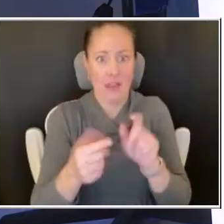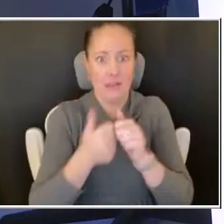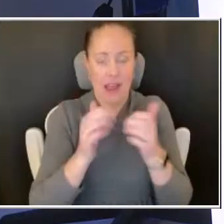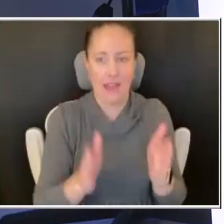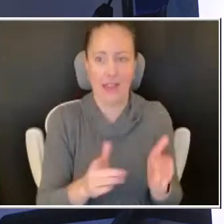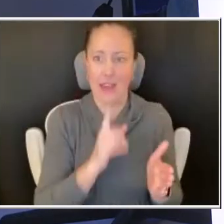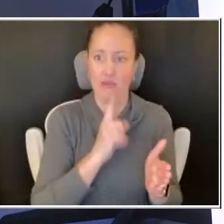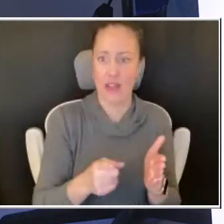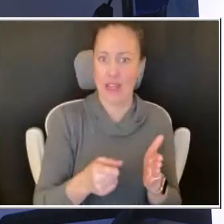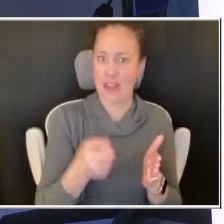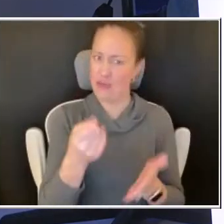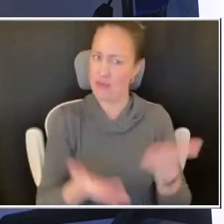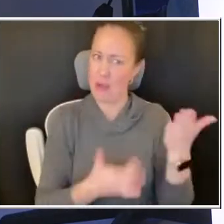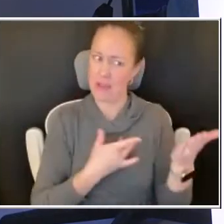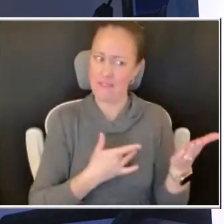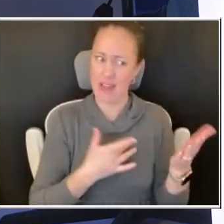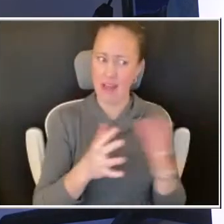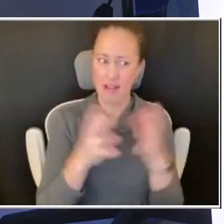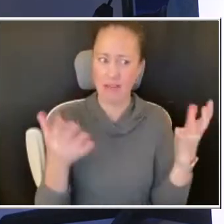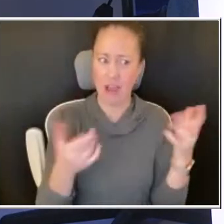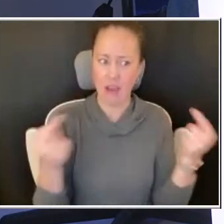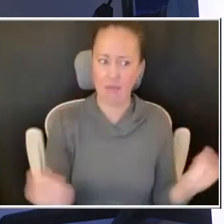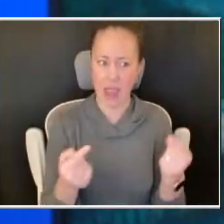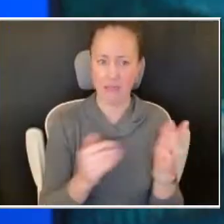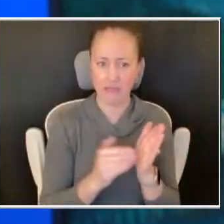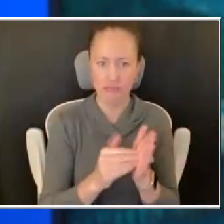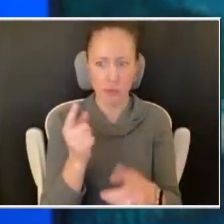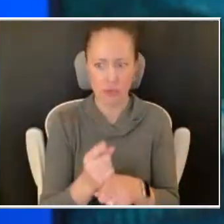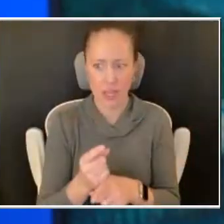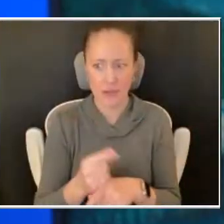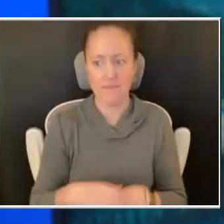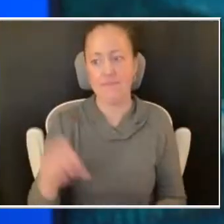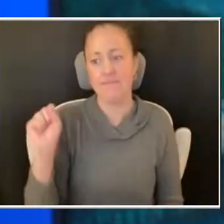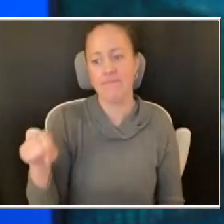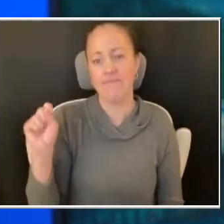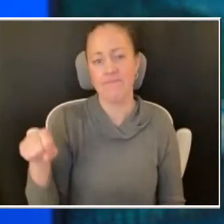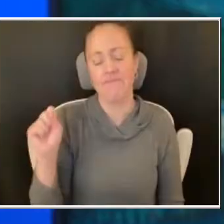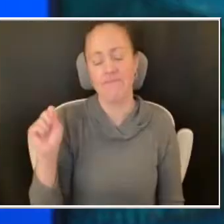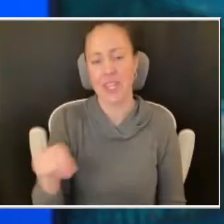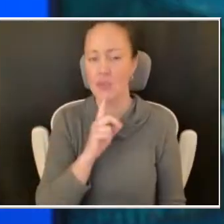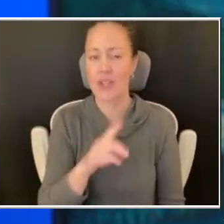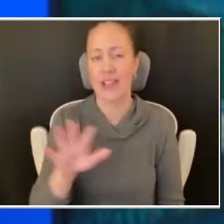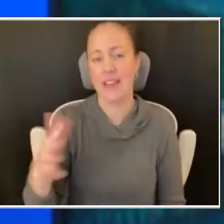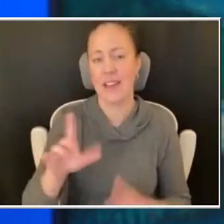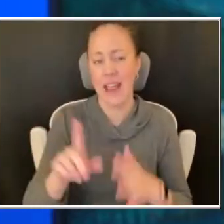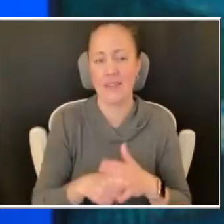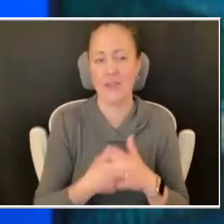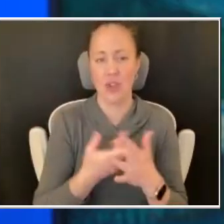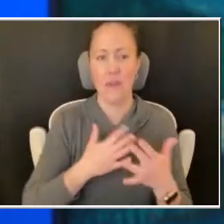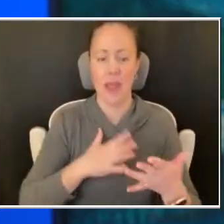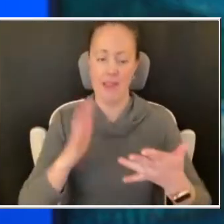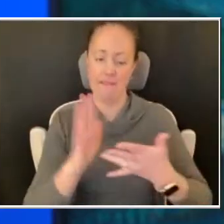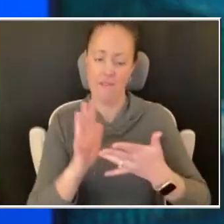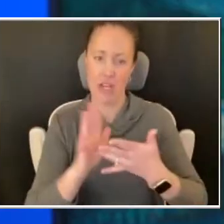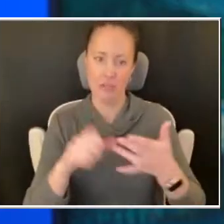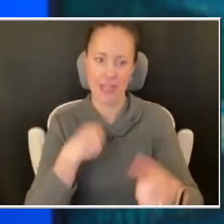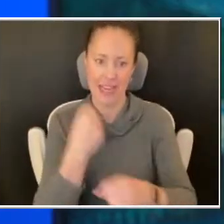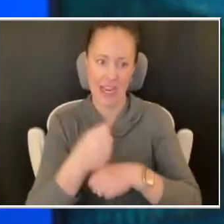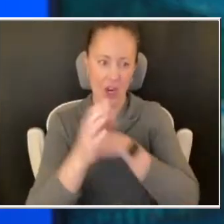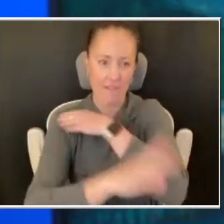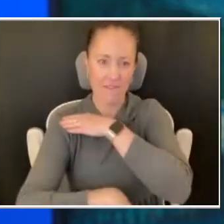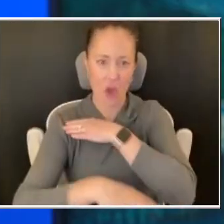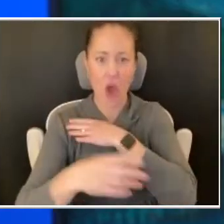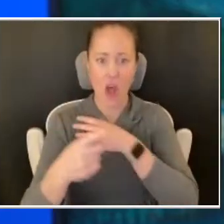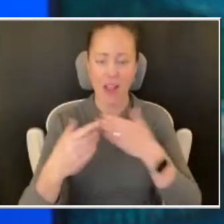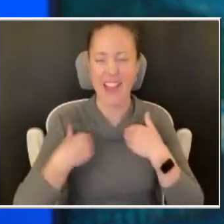probably feel a lot of pain a lot of the times. Yeah, so it was kind of the start of my freshman year, fall season, we play club, and